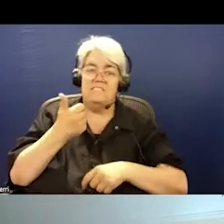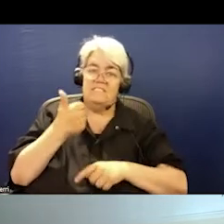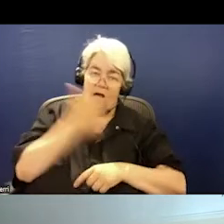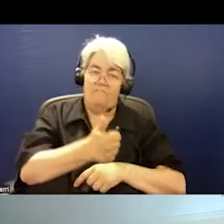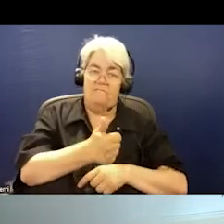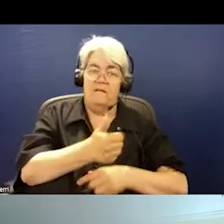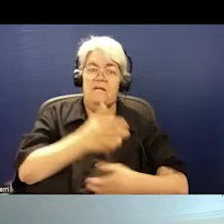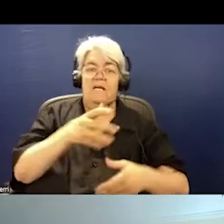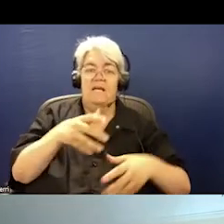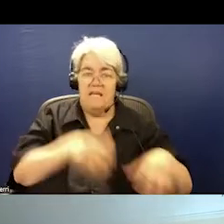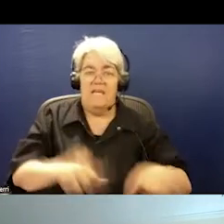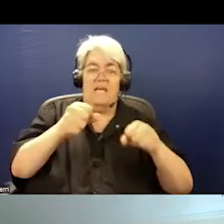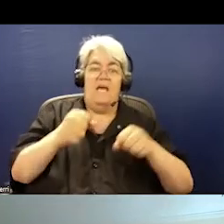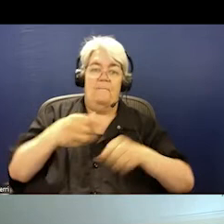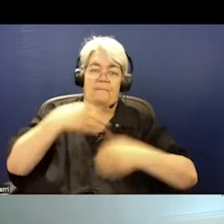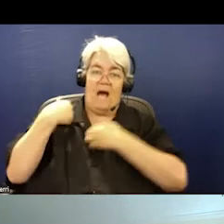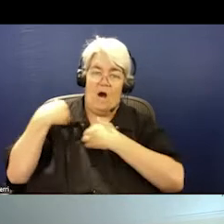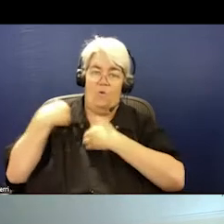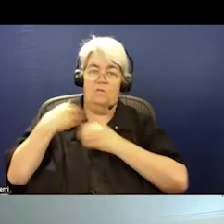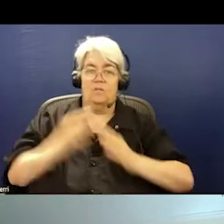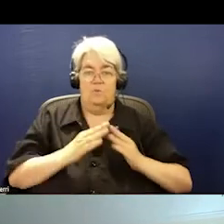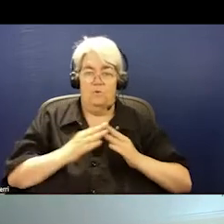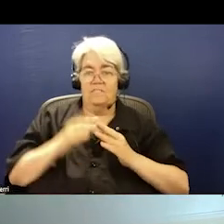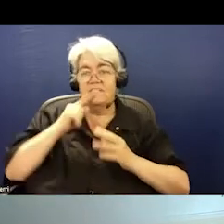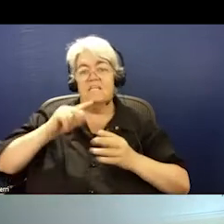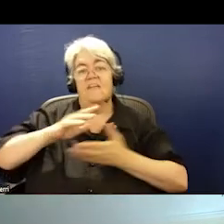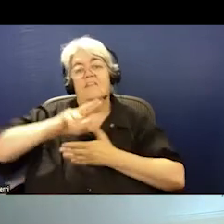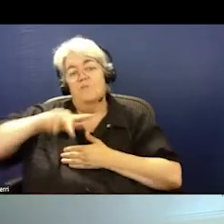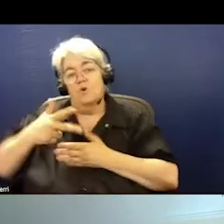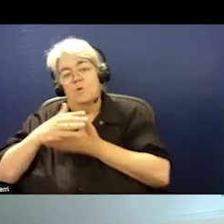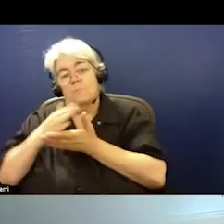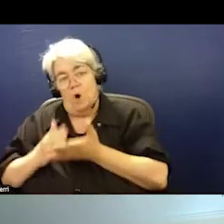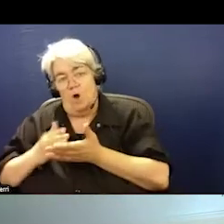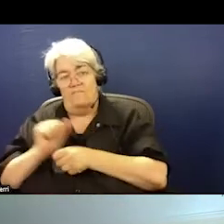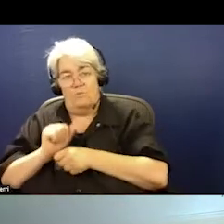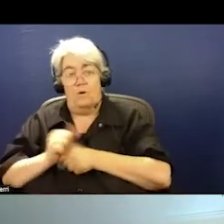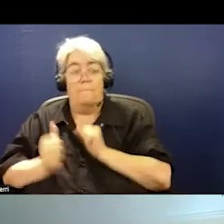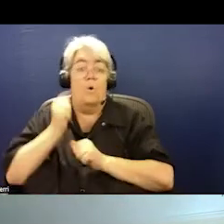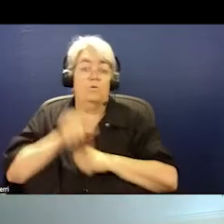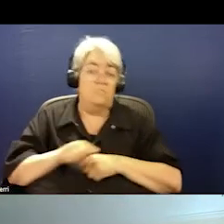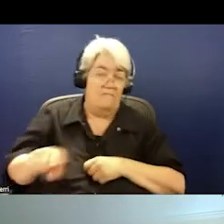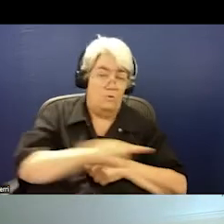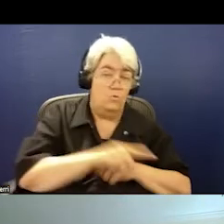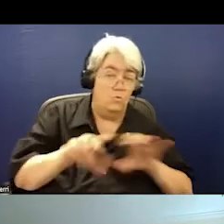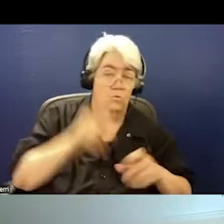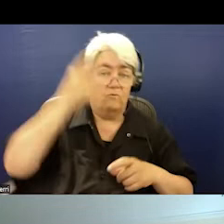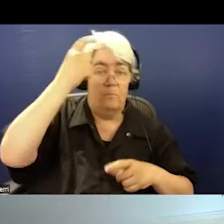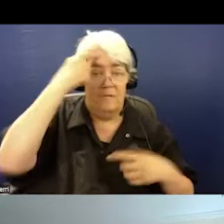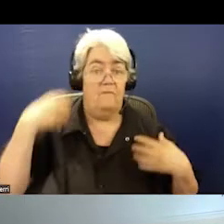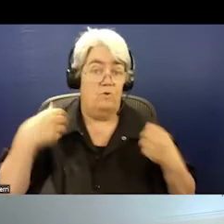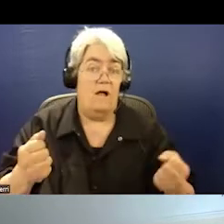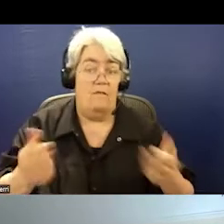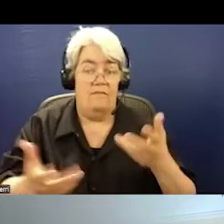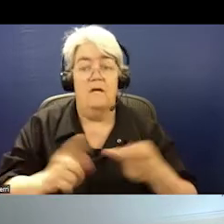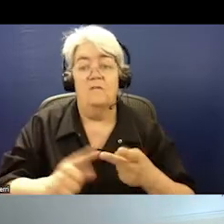as really the third dimension of the work that I think most people who are on this call do in behavioral health. So the